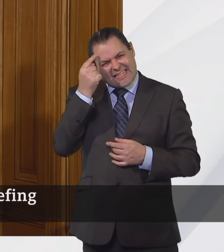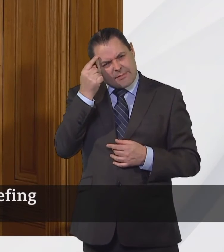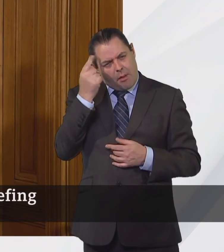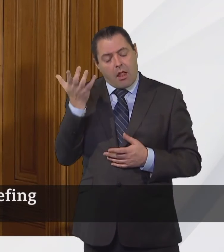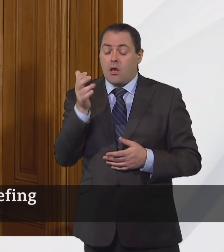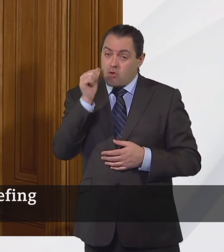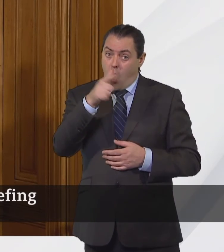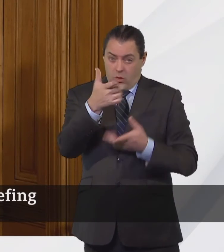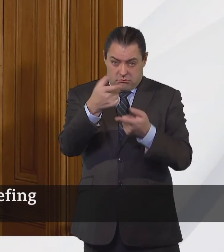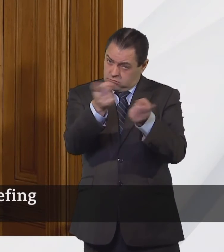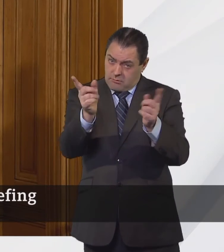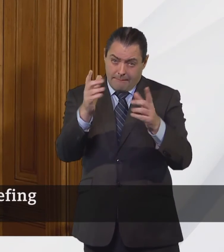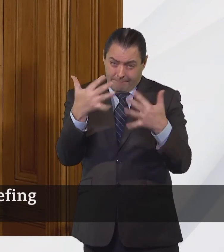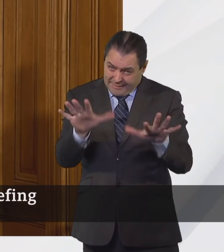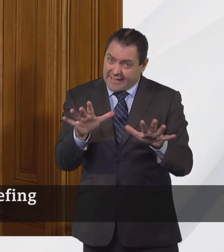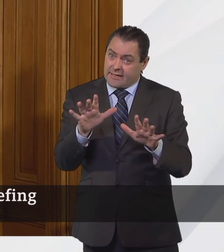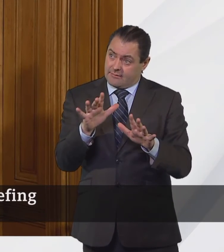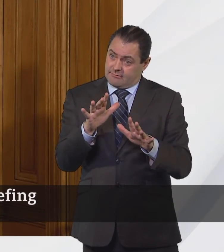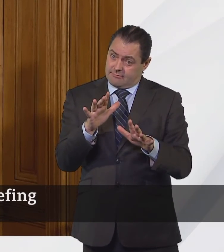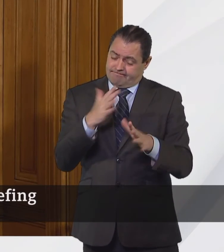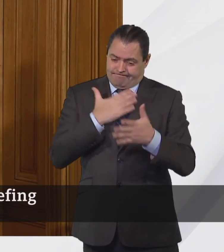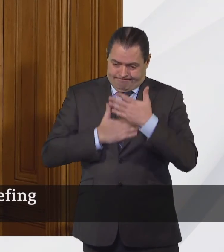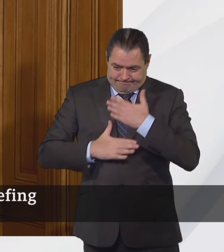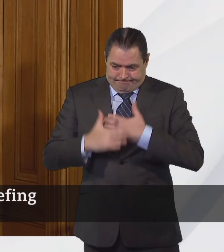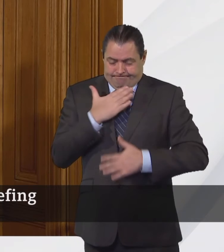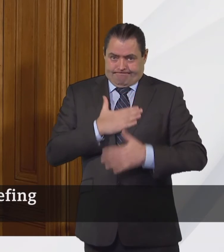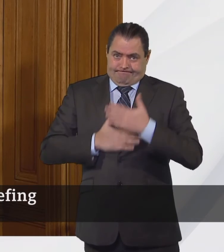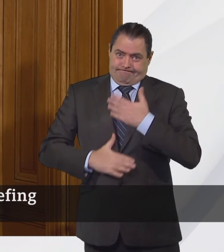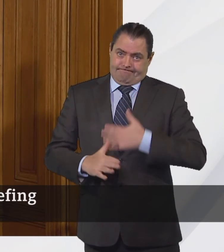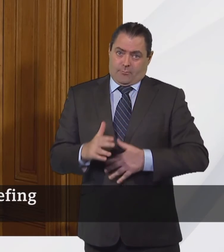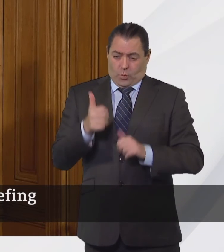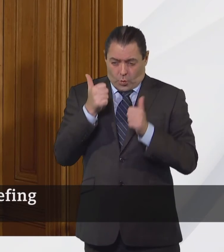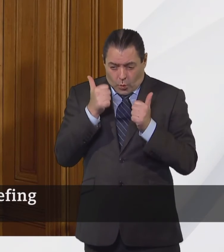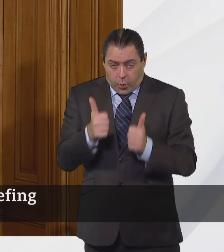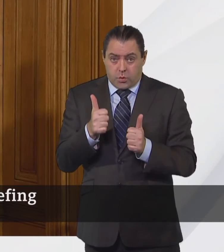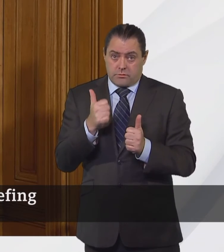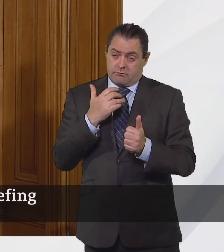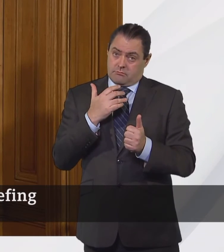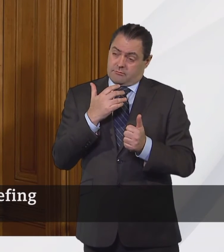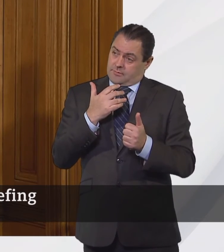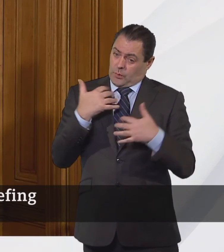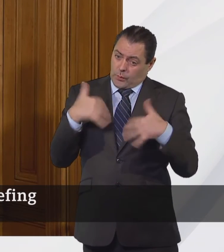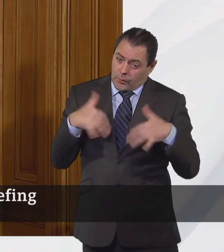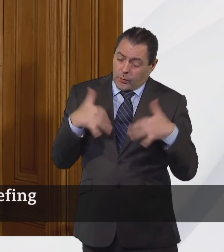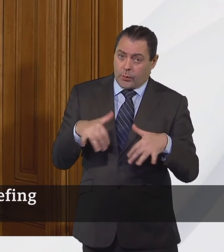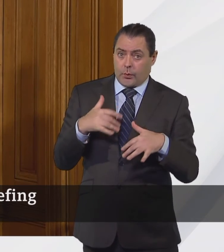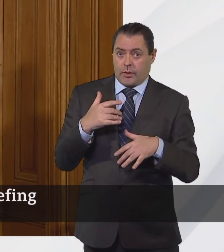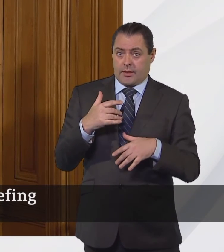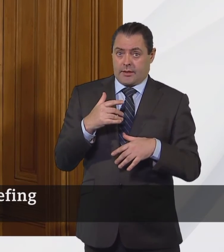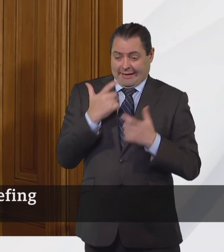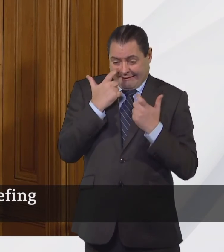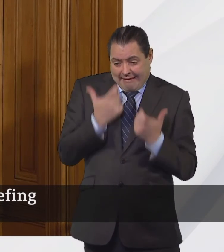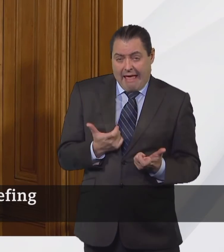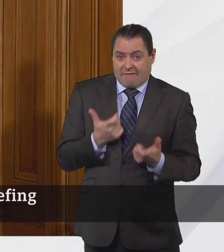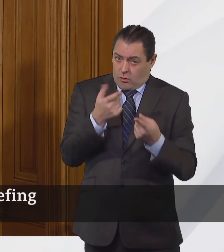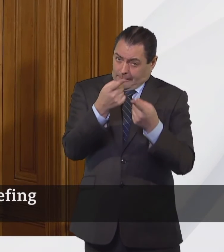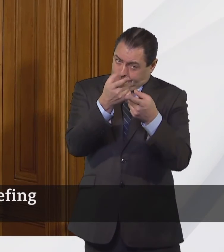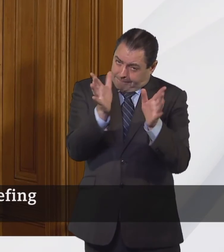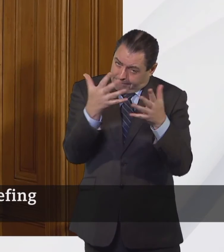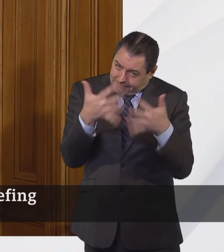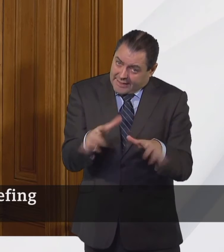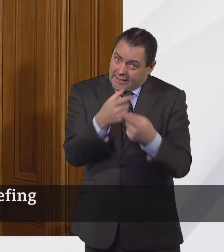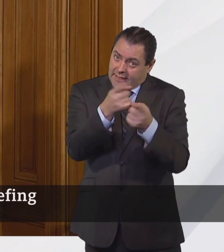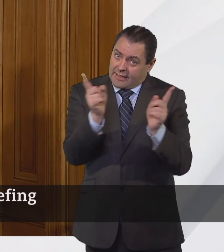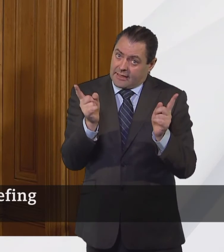incredibly sensible, incredibly self-disciplined all the way through this. And all we really want to say is, please continue that over this period. And that doesn't mean you can't